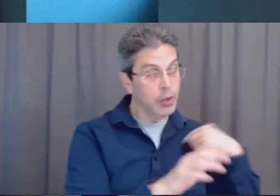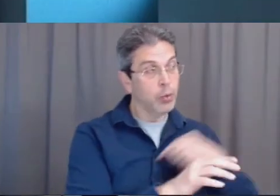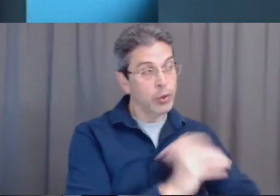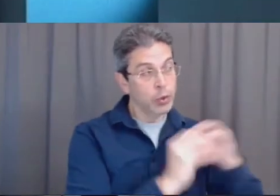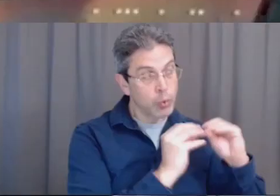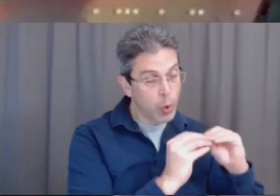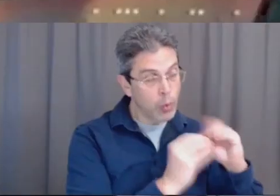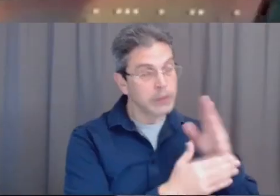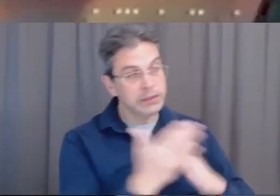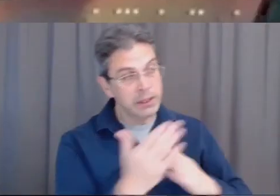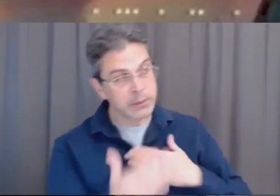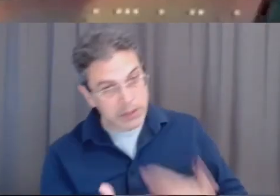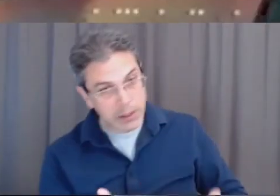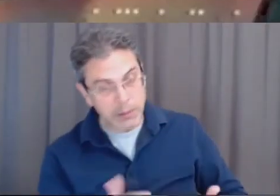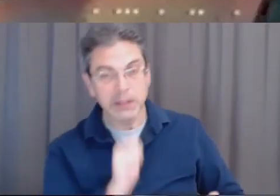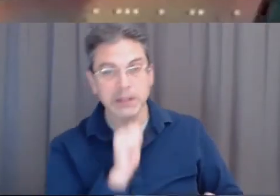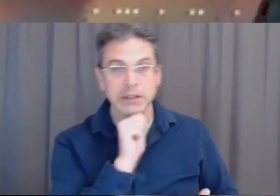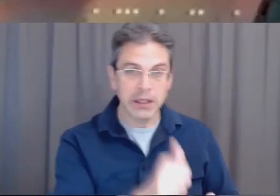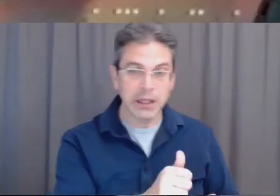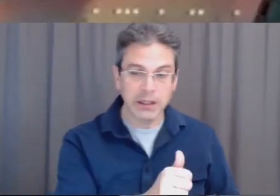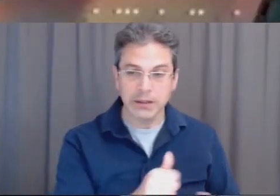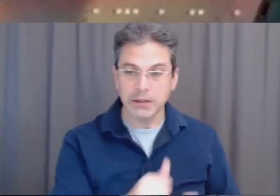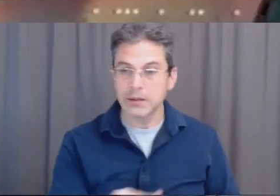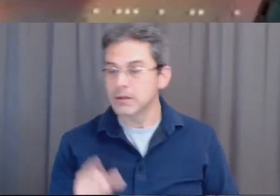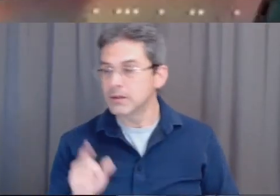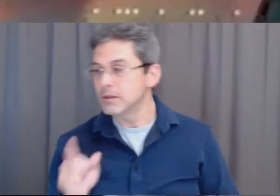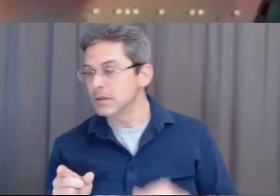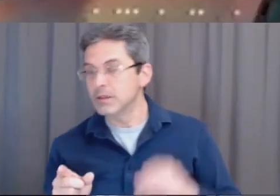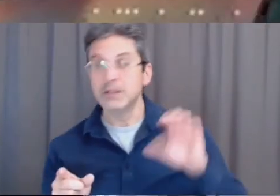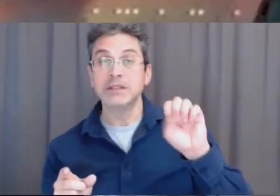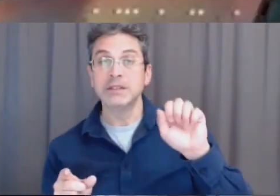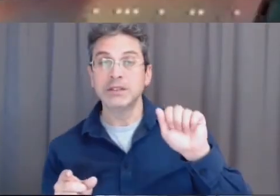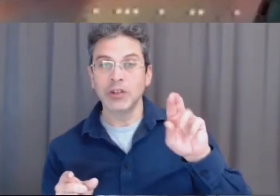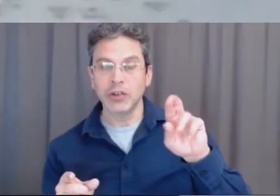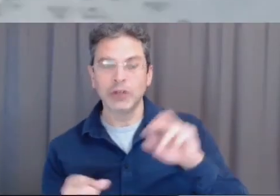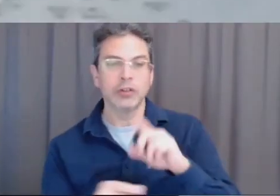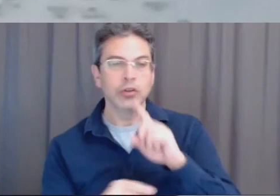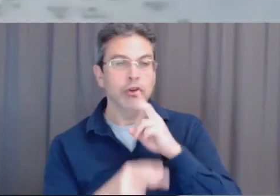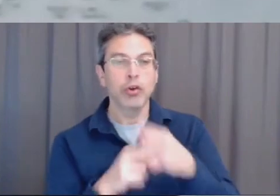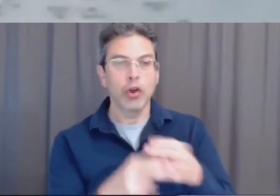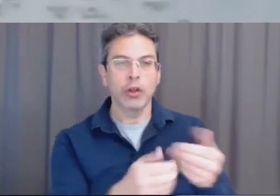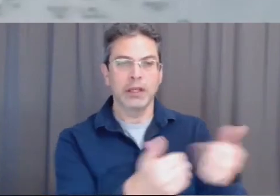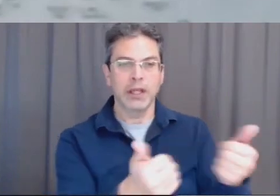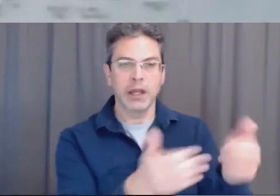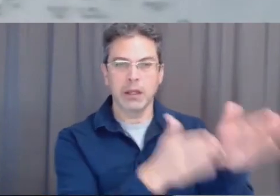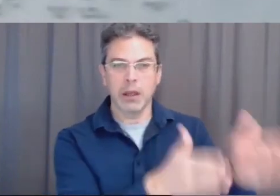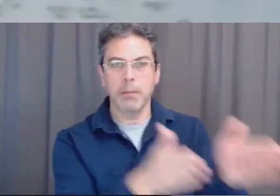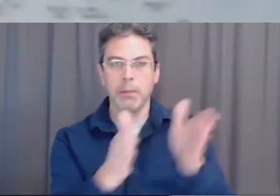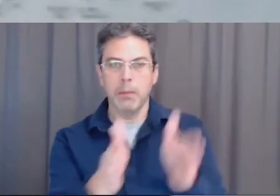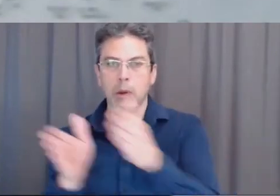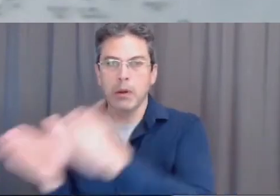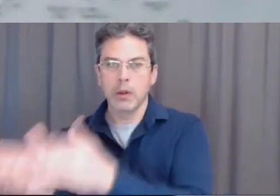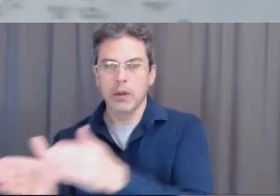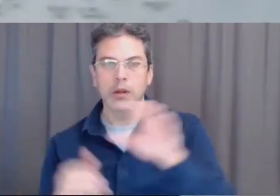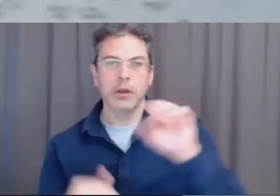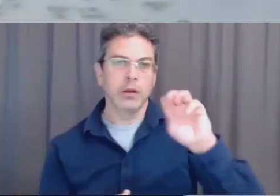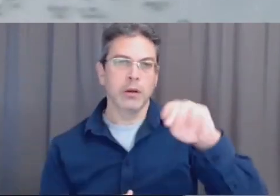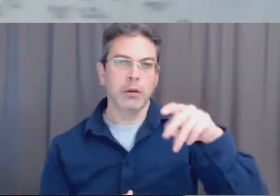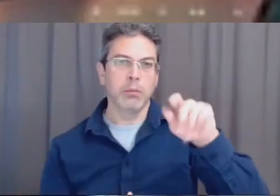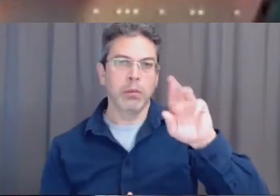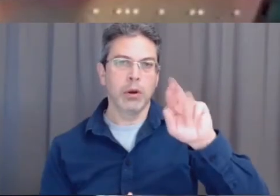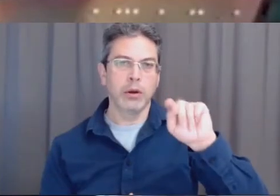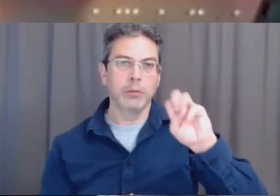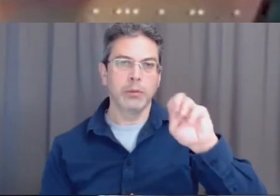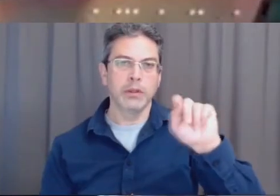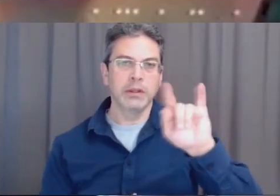really compartmentalization. What's that? Compartmentalization, a little bit. But yes. Just like we've been managed to get through the